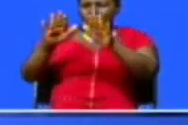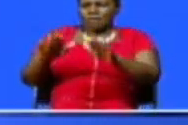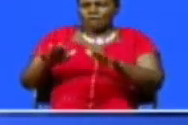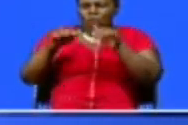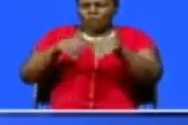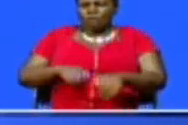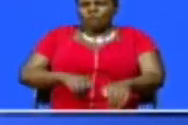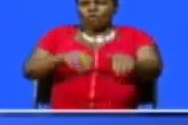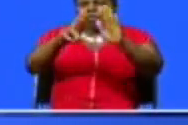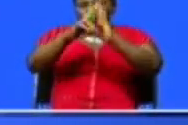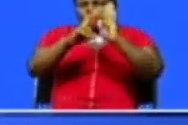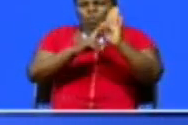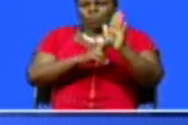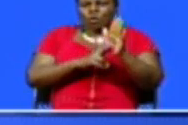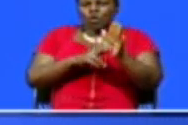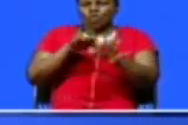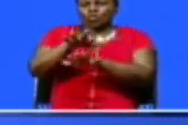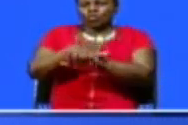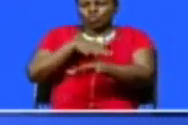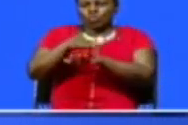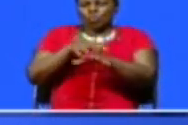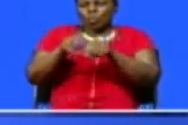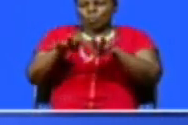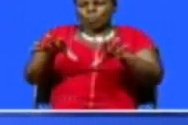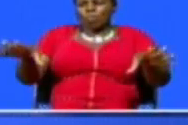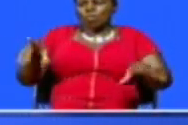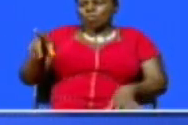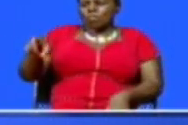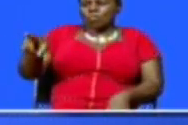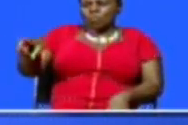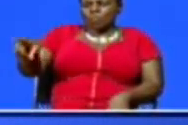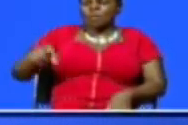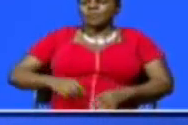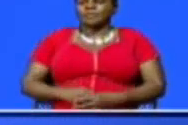the stipulated guidelines for slowing the spread of the virus.